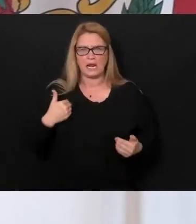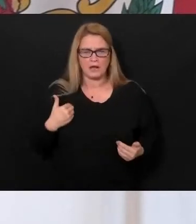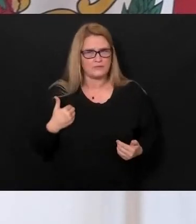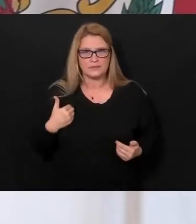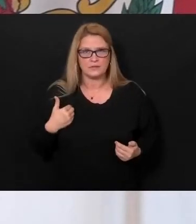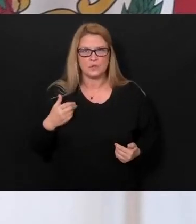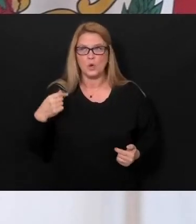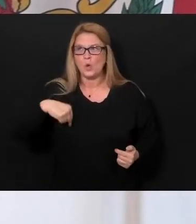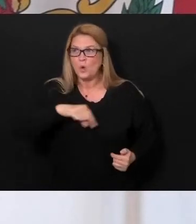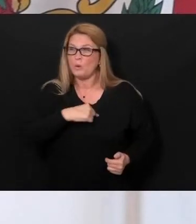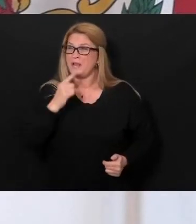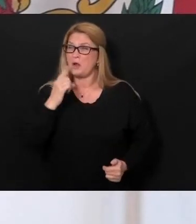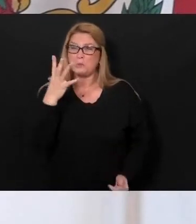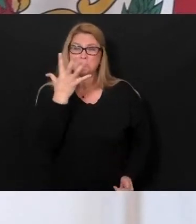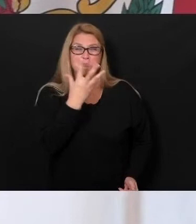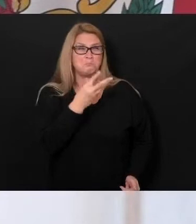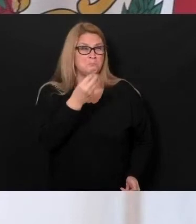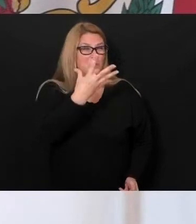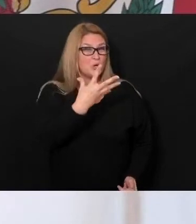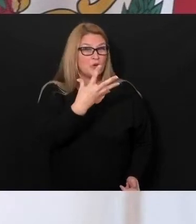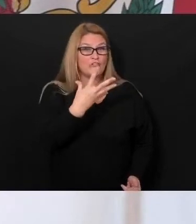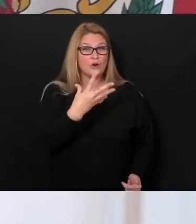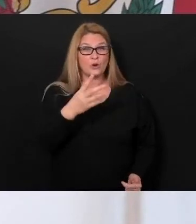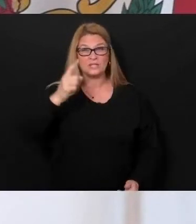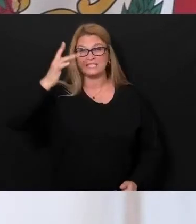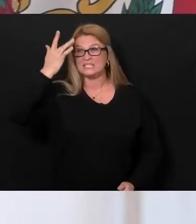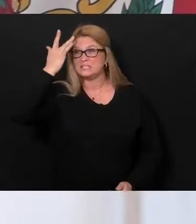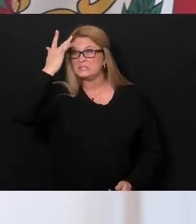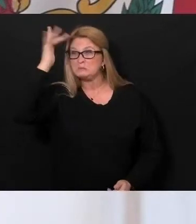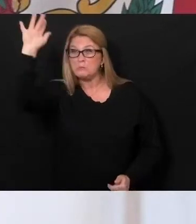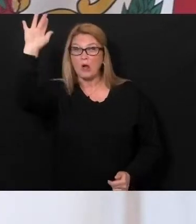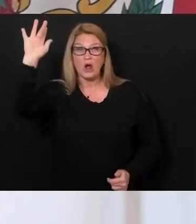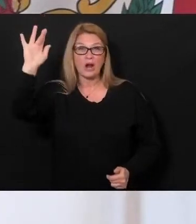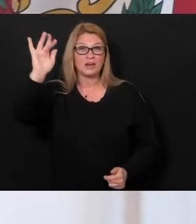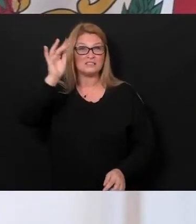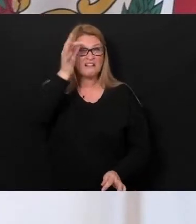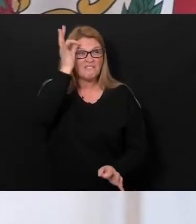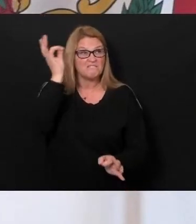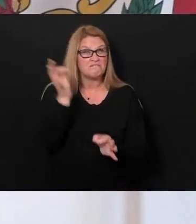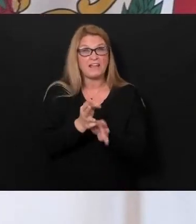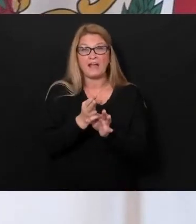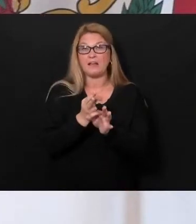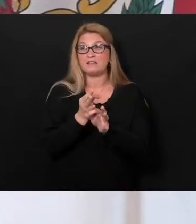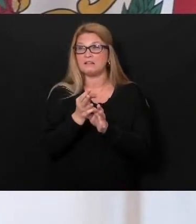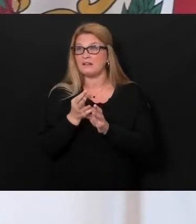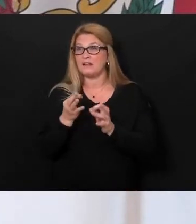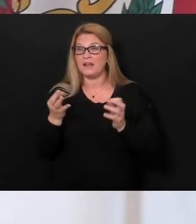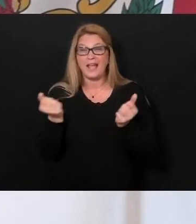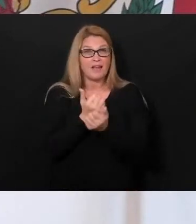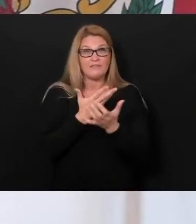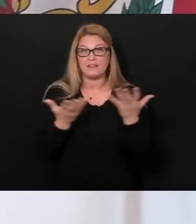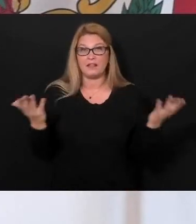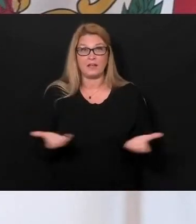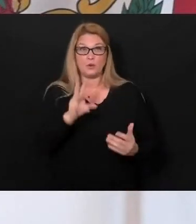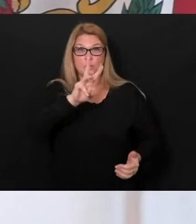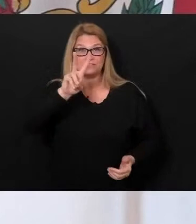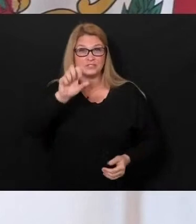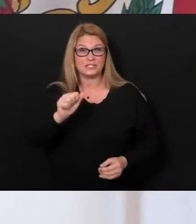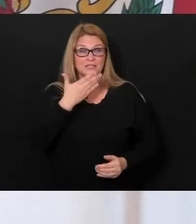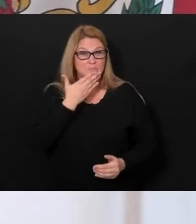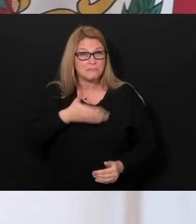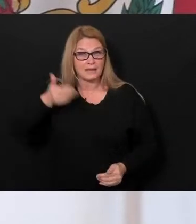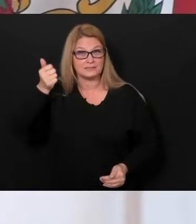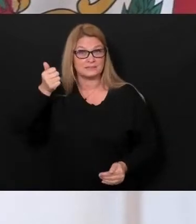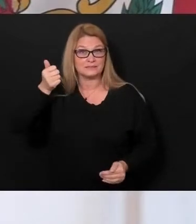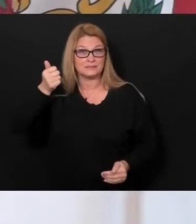and the best craftsmen and the best faith-based. We are the best. And absolutely,